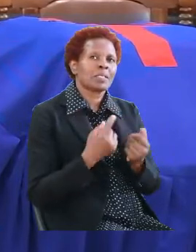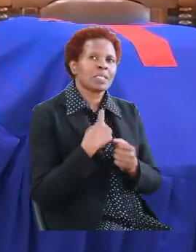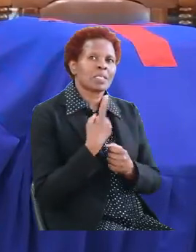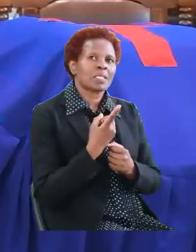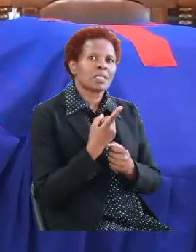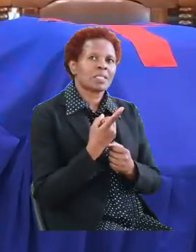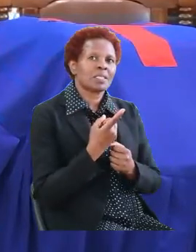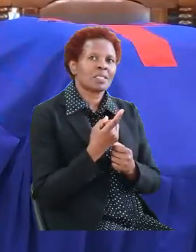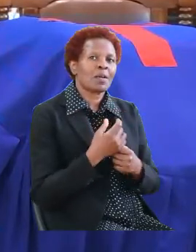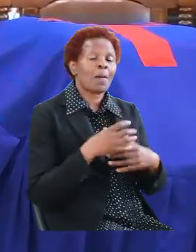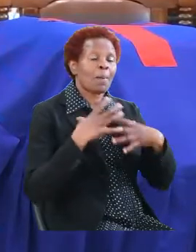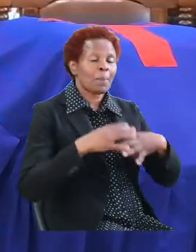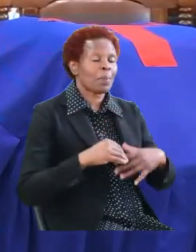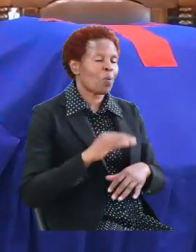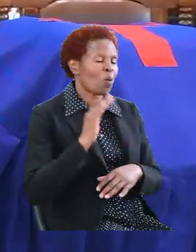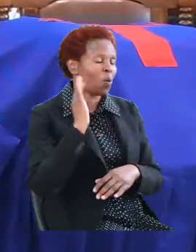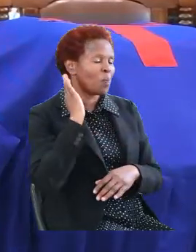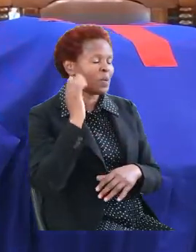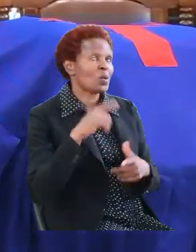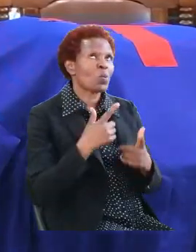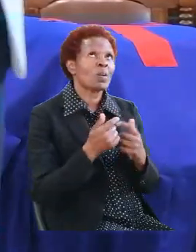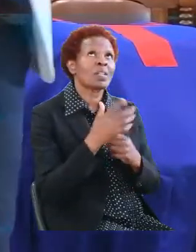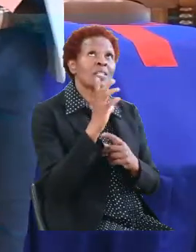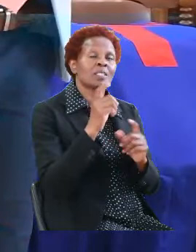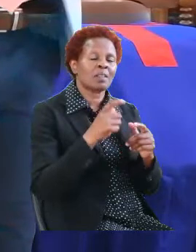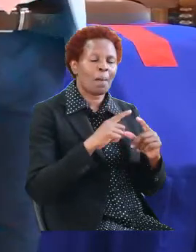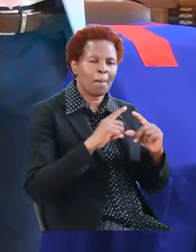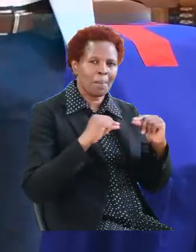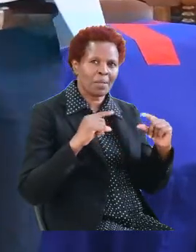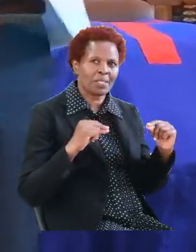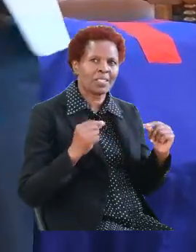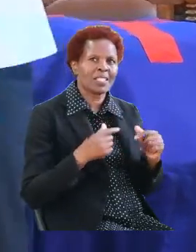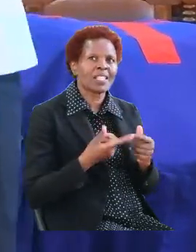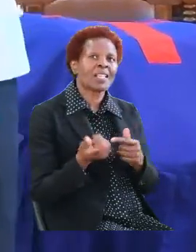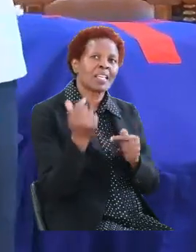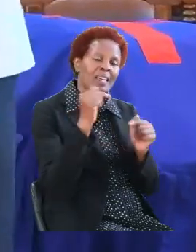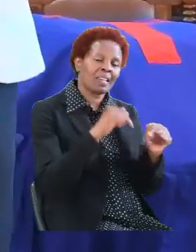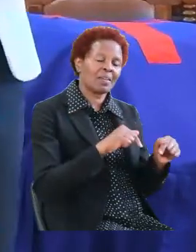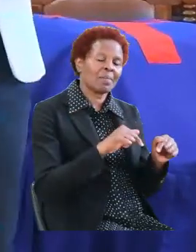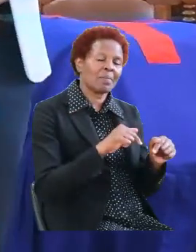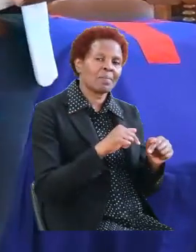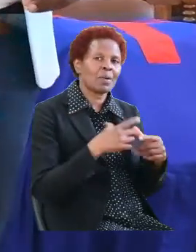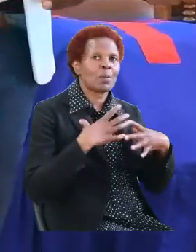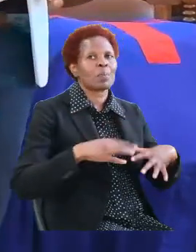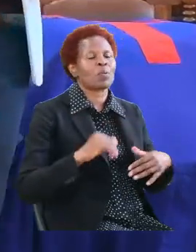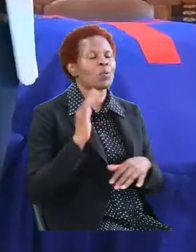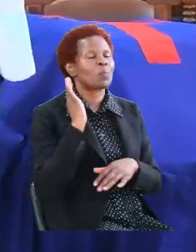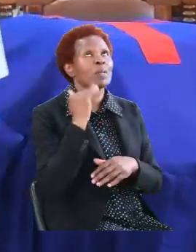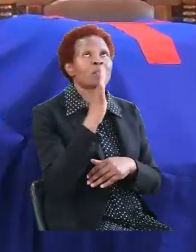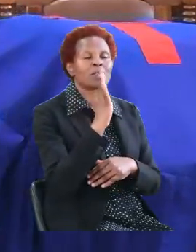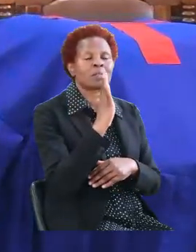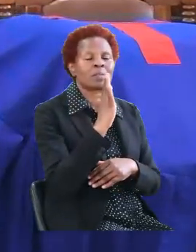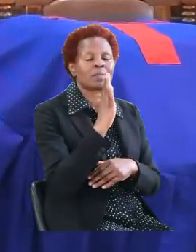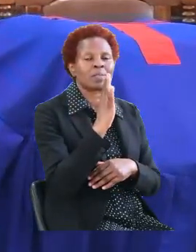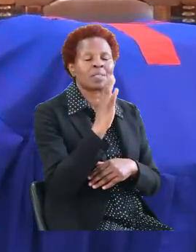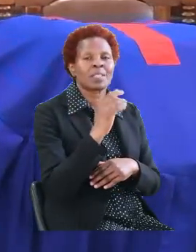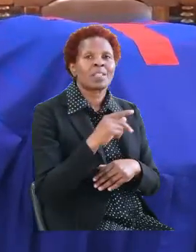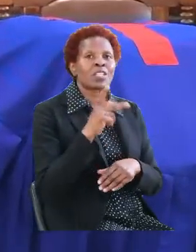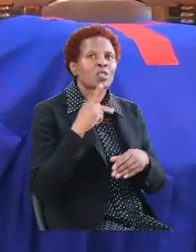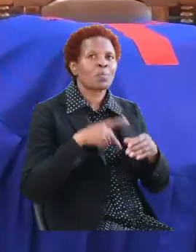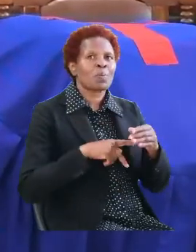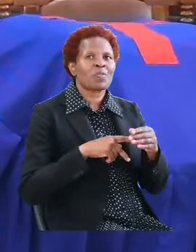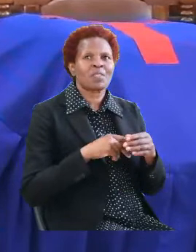people obeyed. When the message of the Lord came to them, they obeyed the Lord. And I think Haggai is one of the most